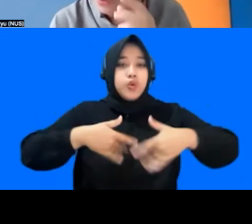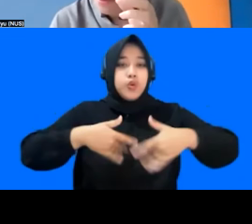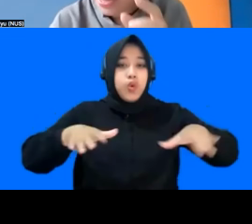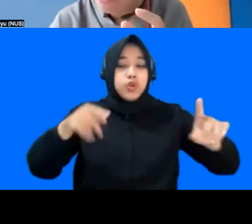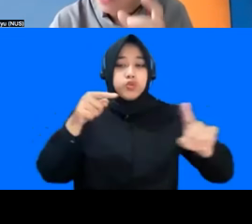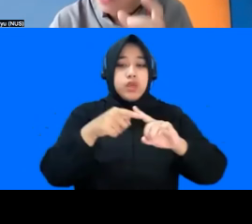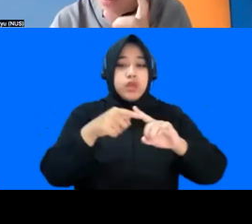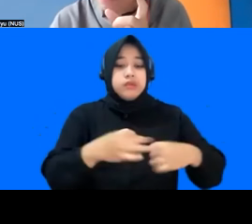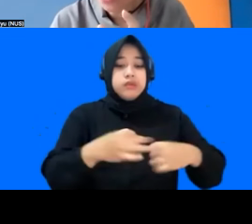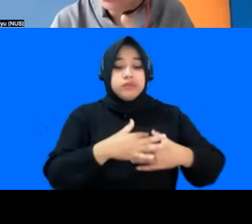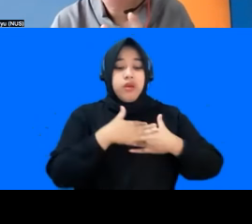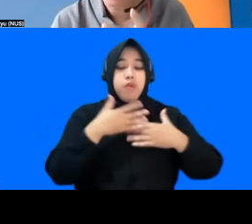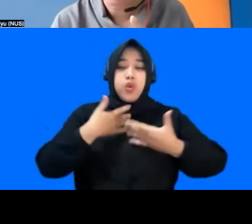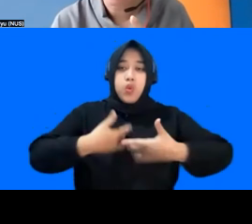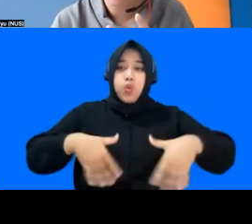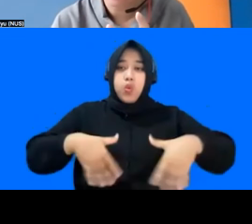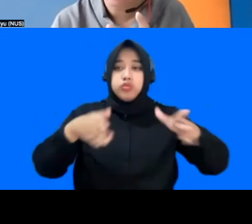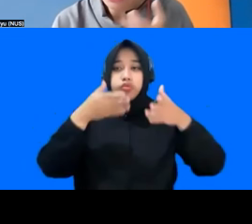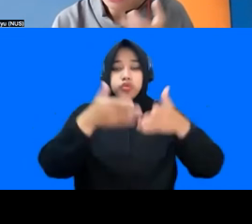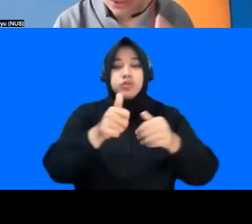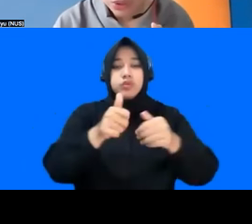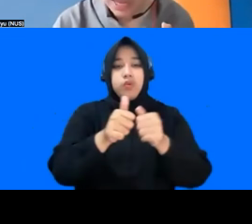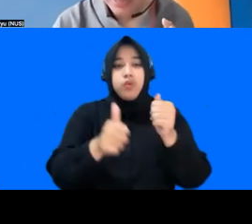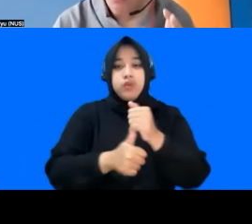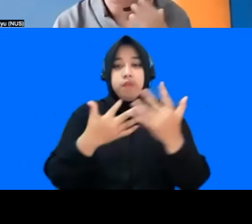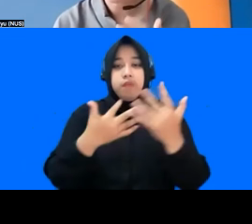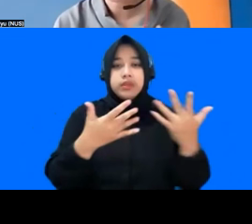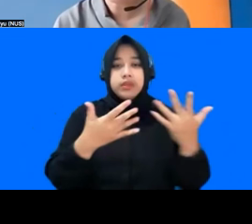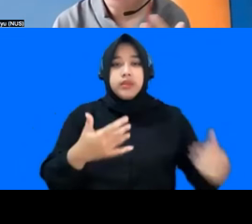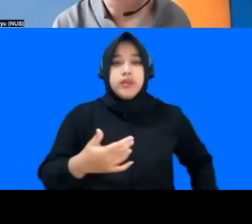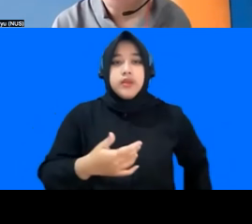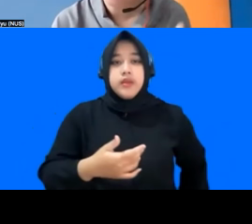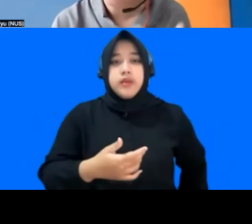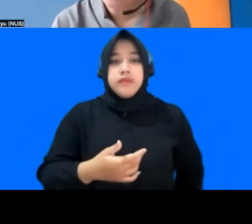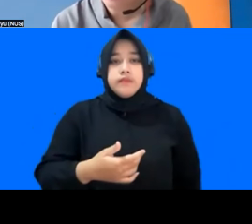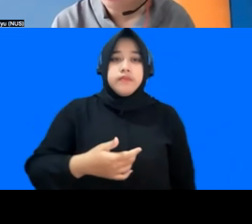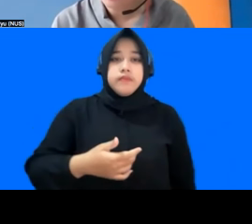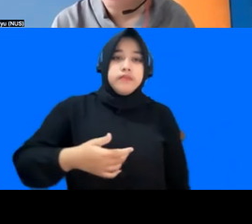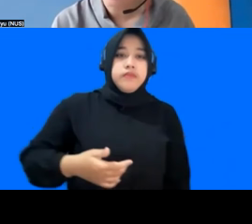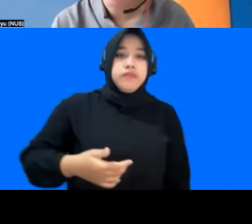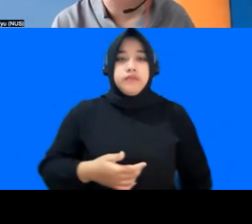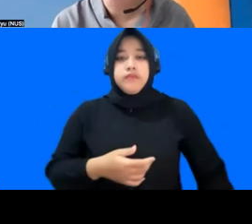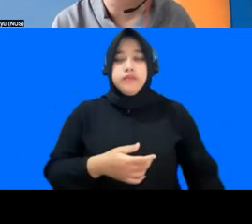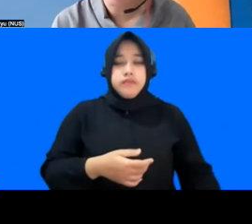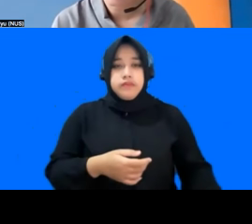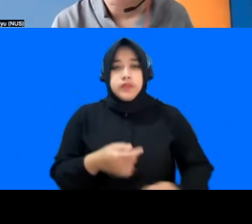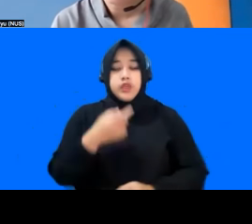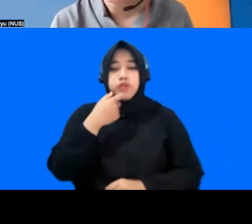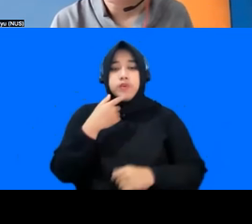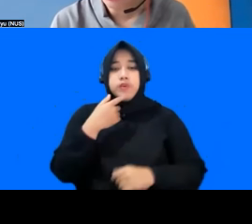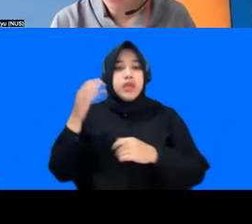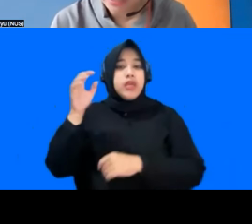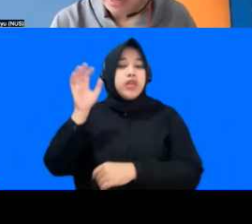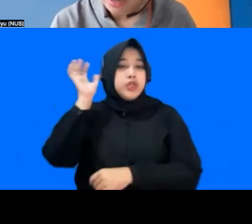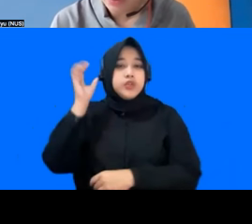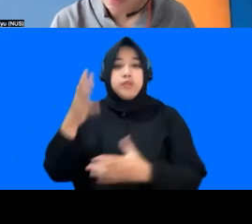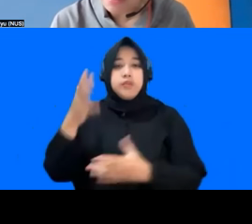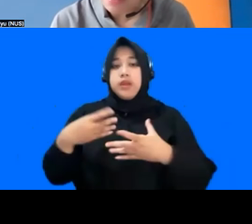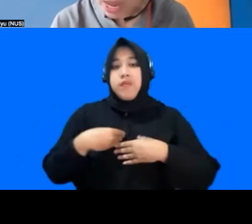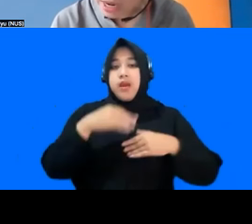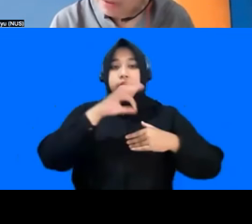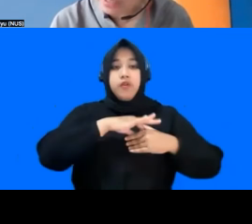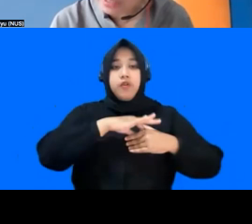only benefit one portion of the society, so that when the minority groups share their experiences and emotions, the sharing will